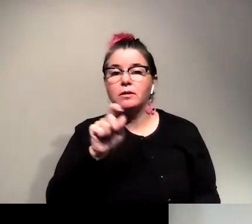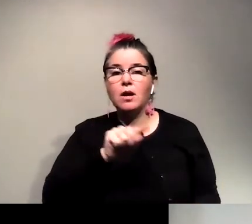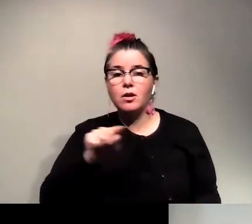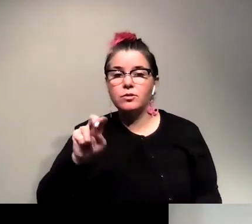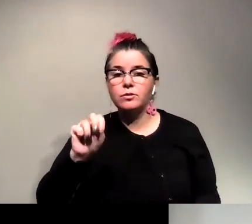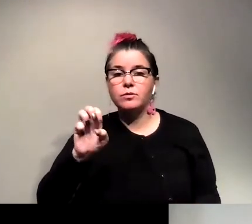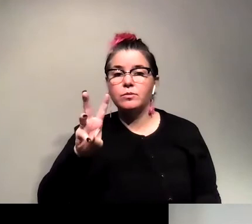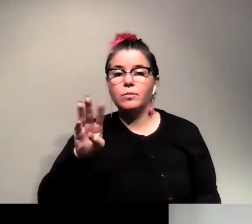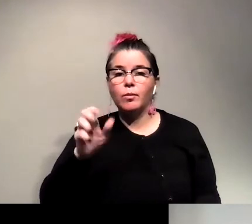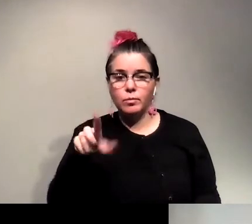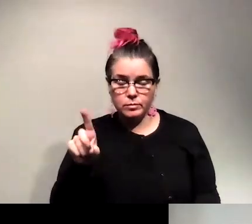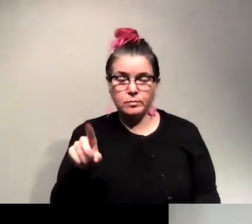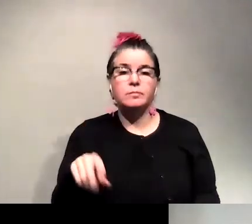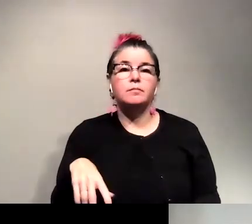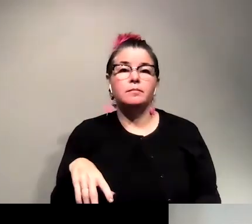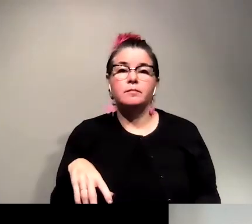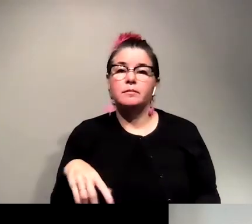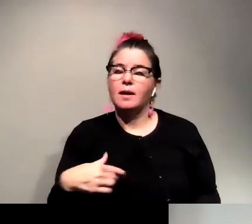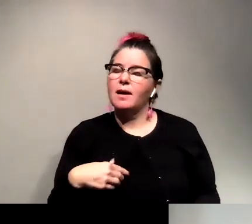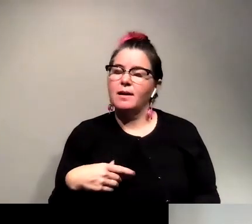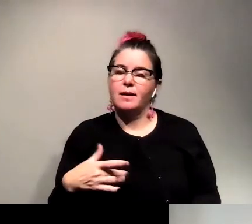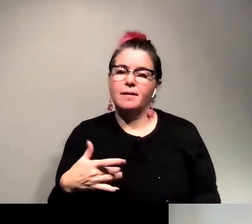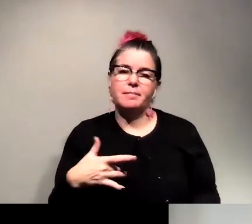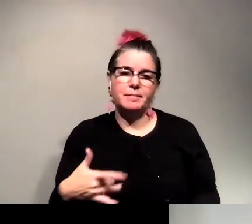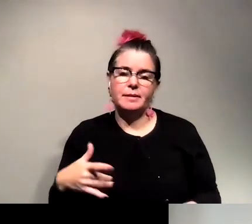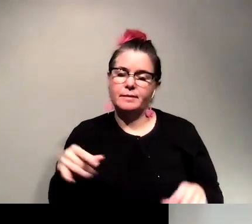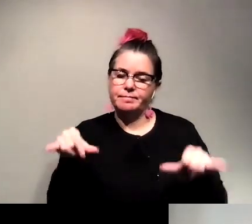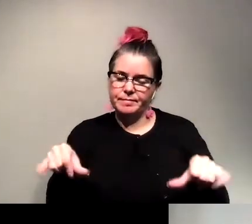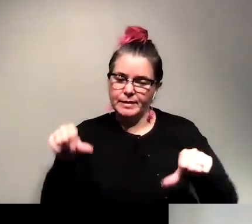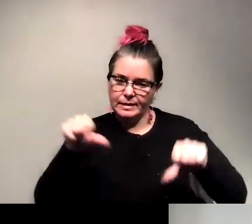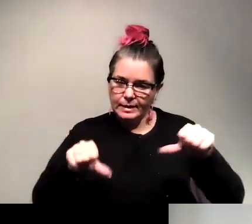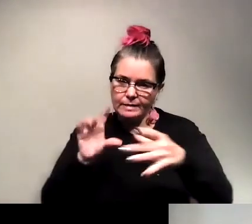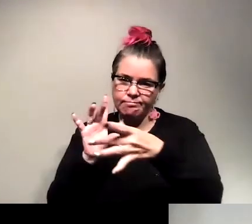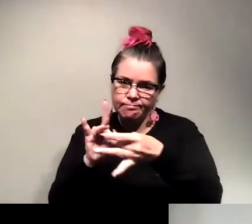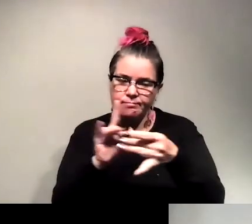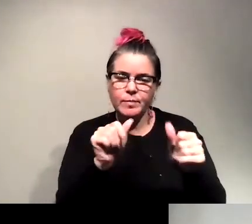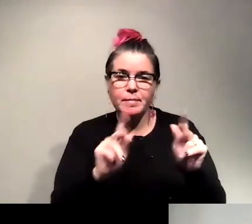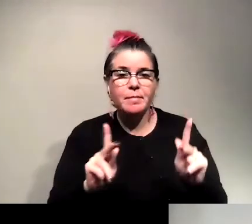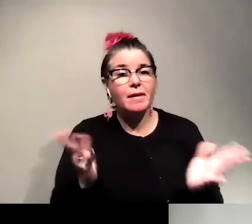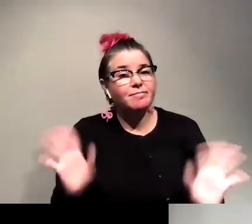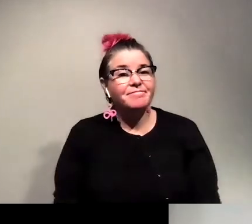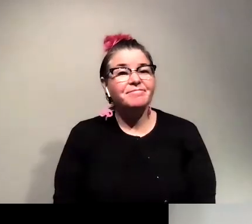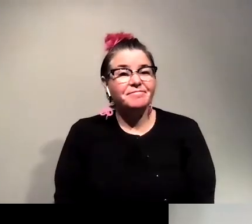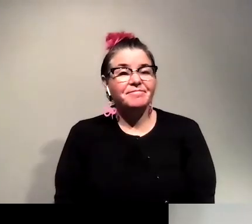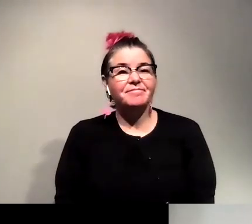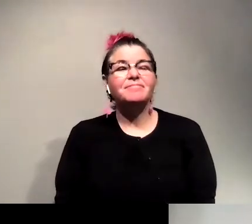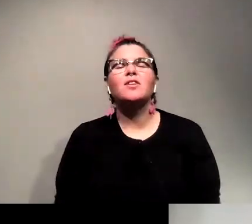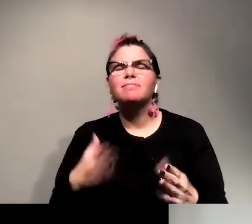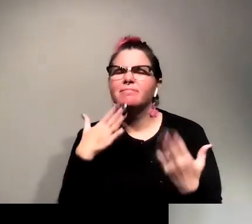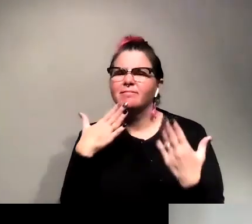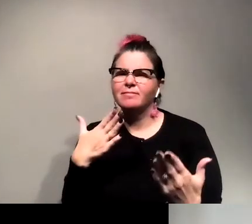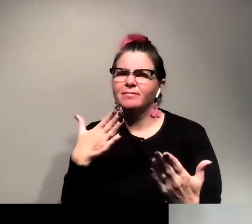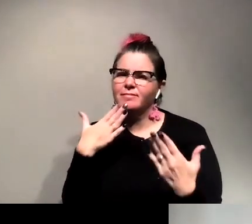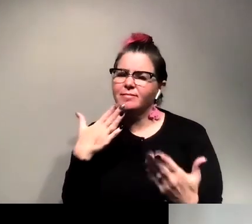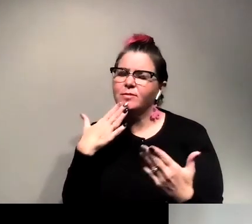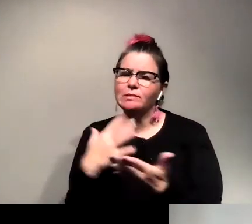Chelsea_Newbold. And that's where I primarily stick to the science and connect with folks. And that's what I got. Awesome. Thank you so much for